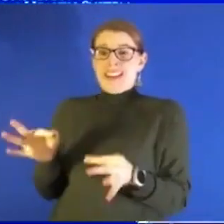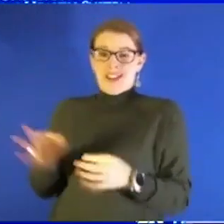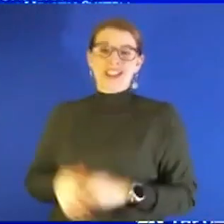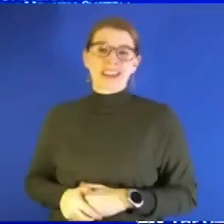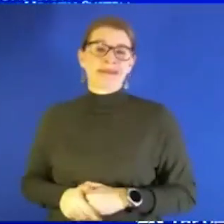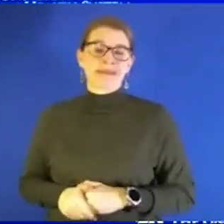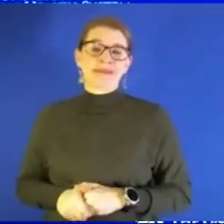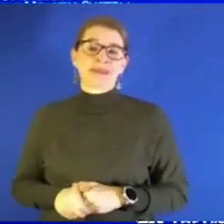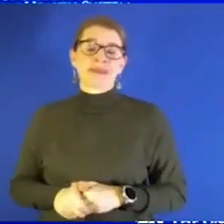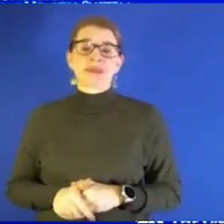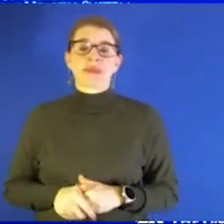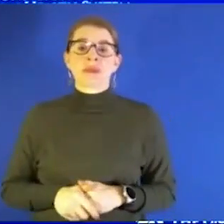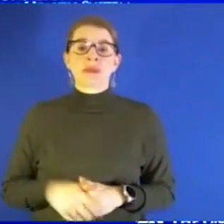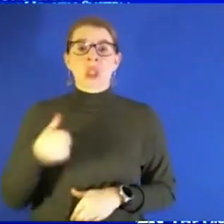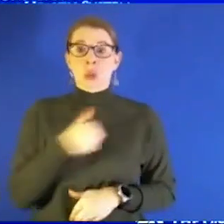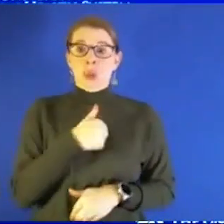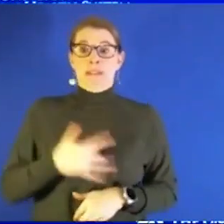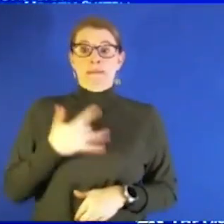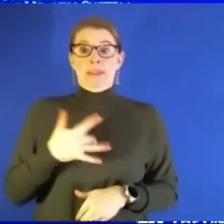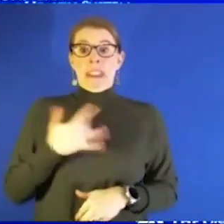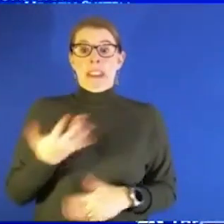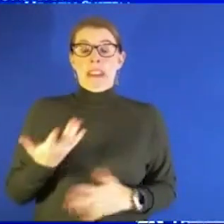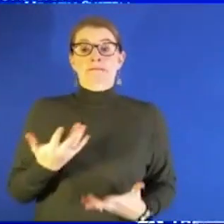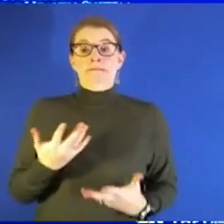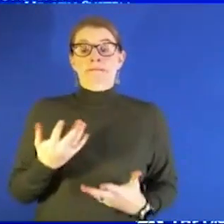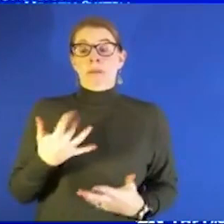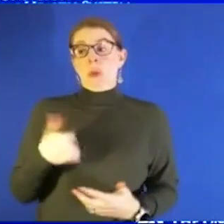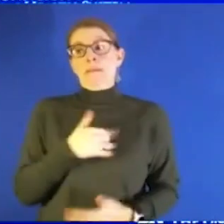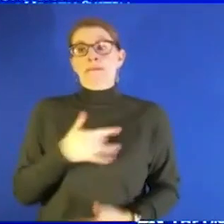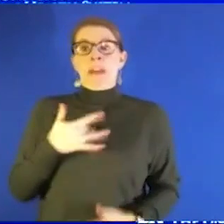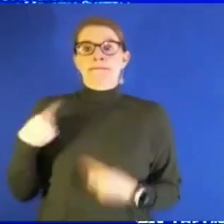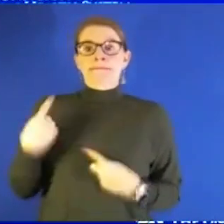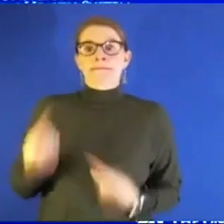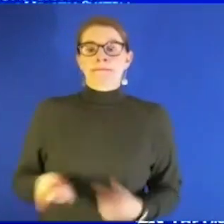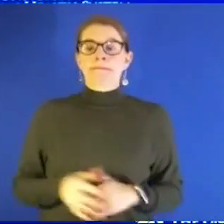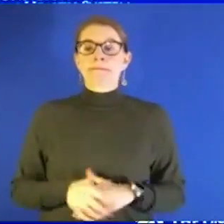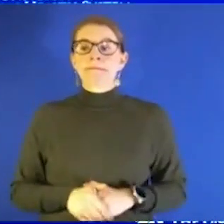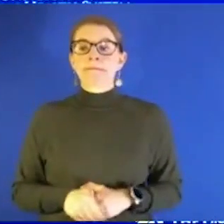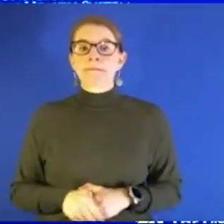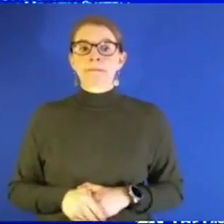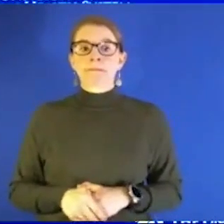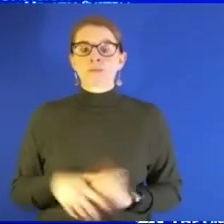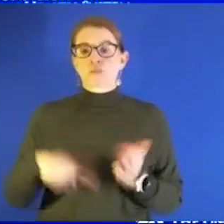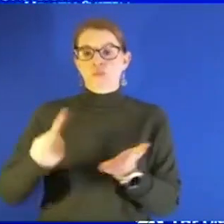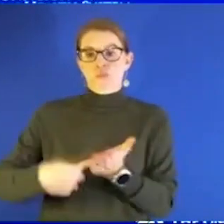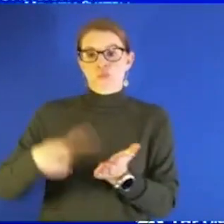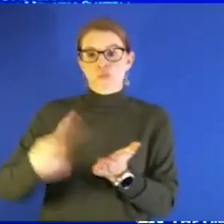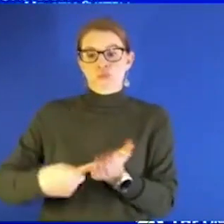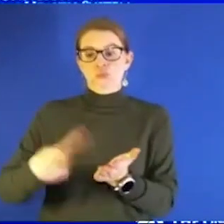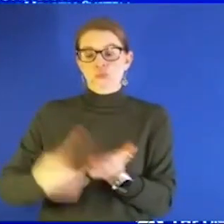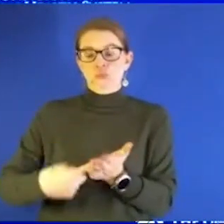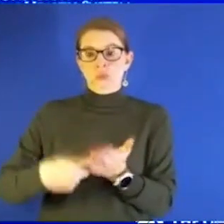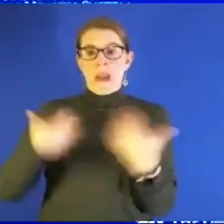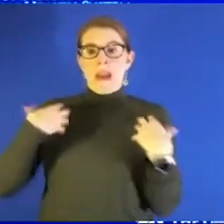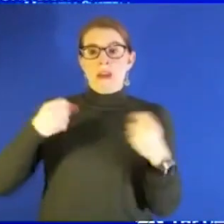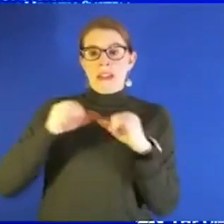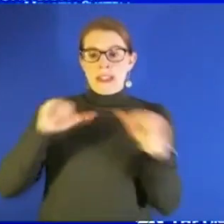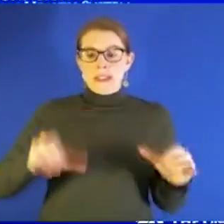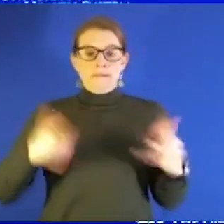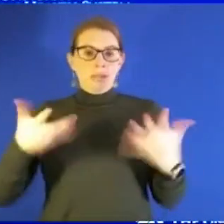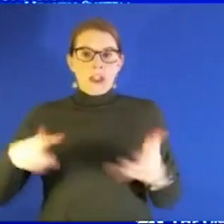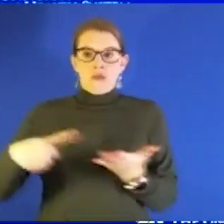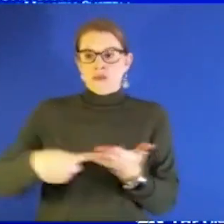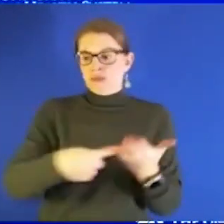nature. We feel and we felt, obviously, there were big discussions within the health system about that, and that this